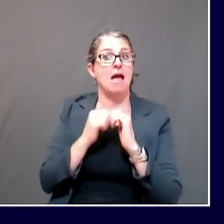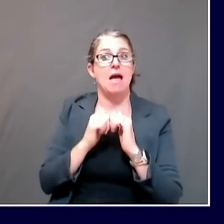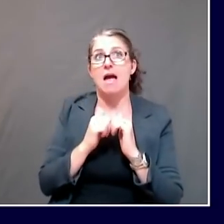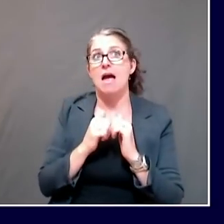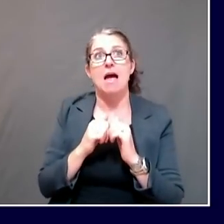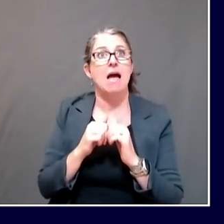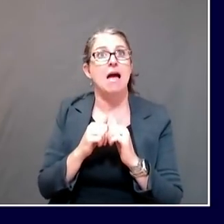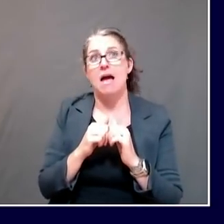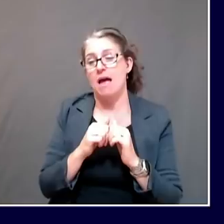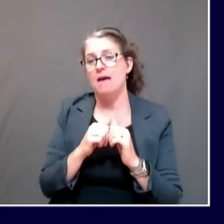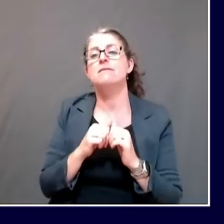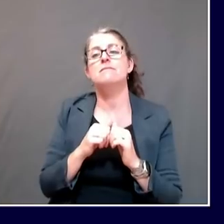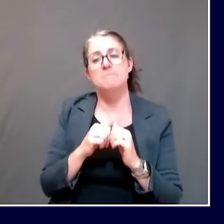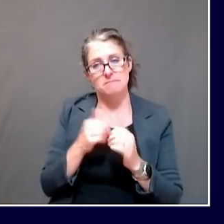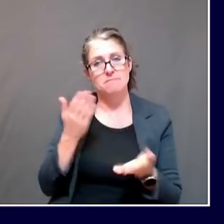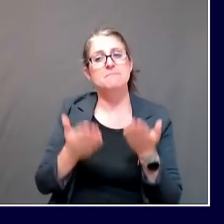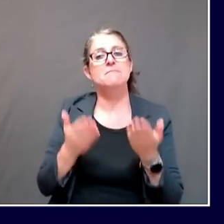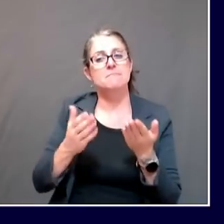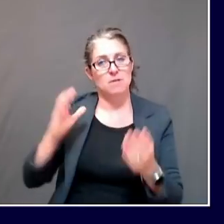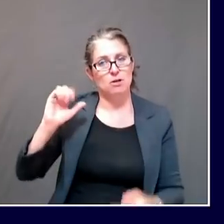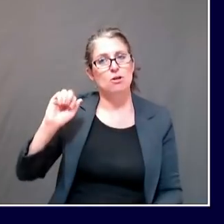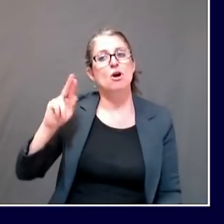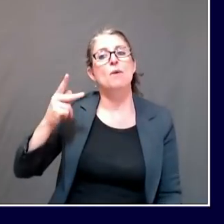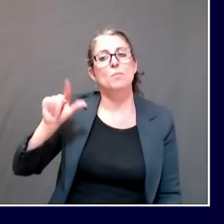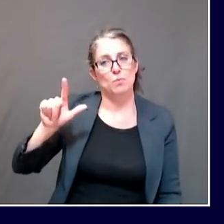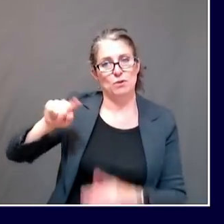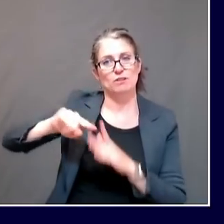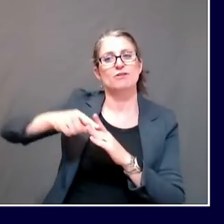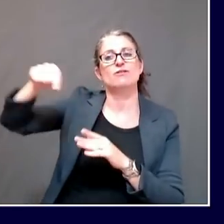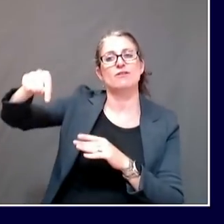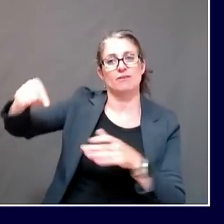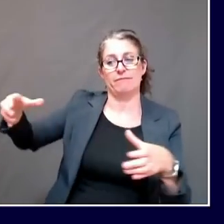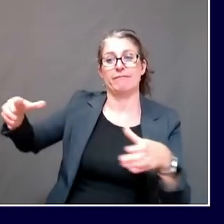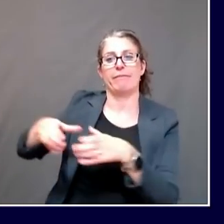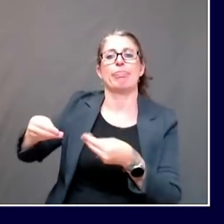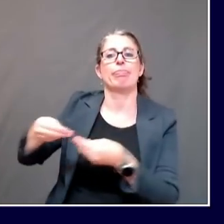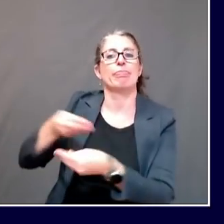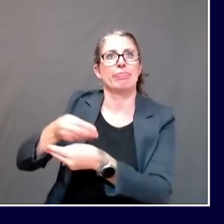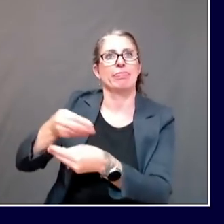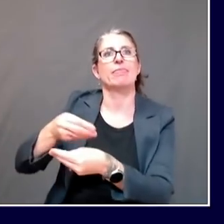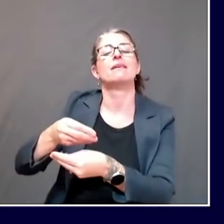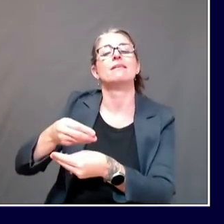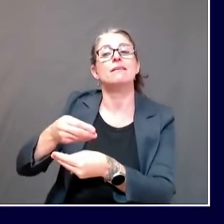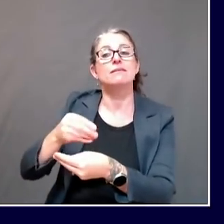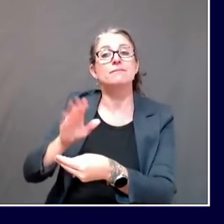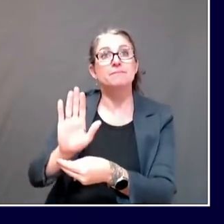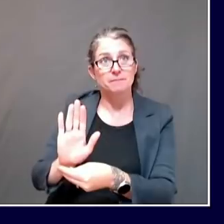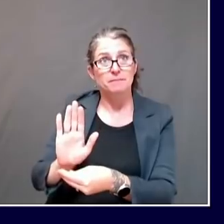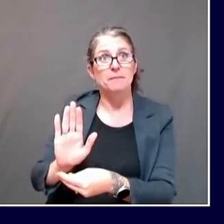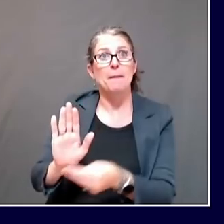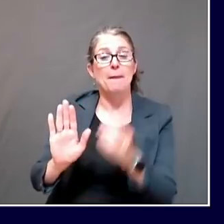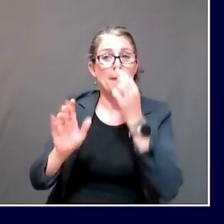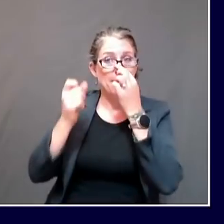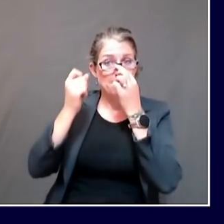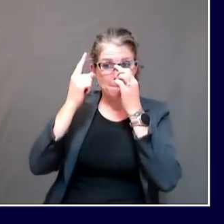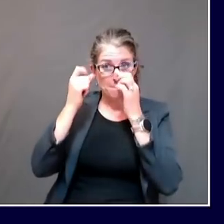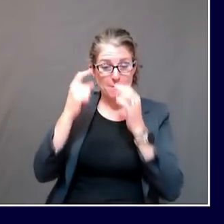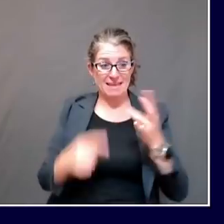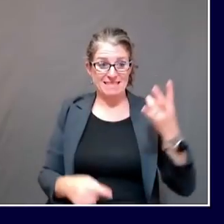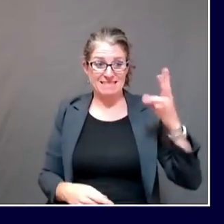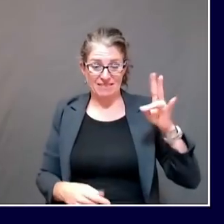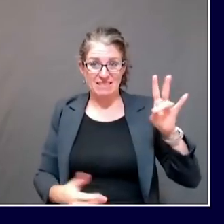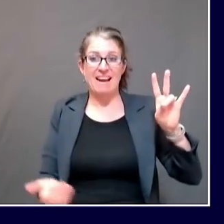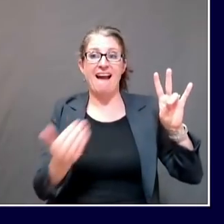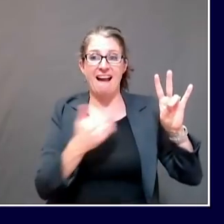of the cases that we've detected does not appear to be part of that clutch of cases. So we're separately looking at other possibilities.